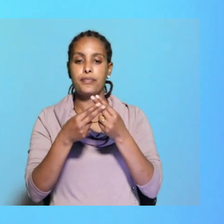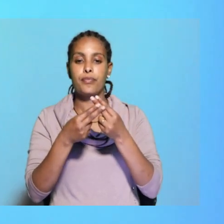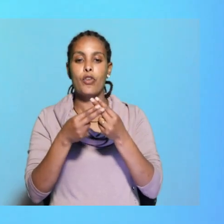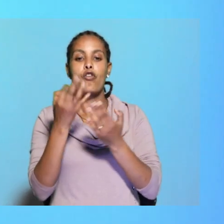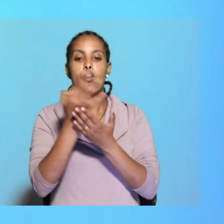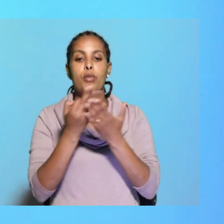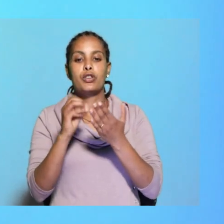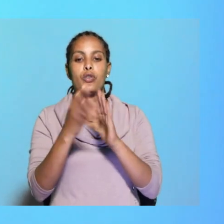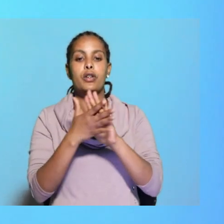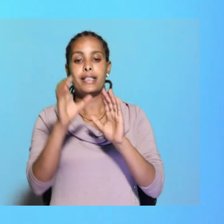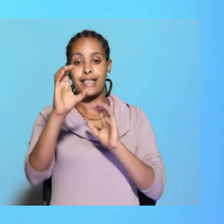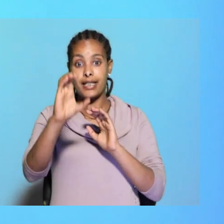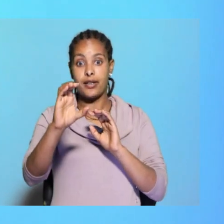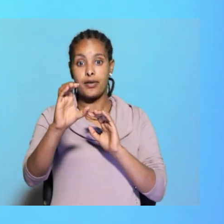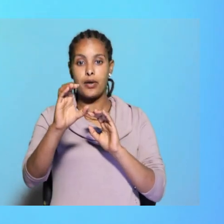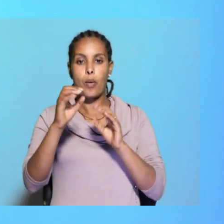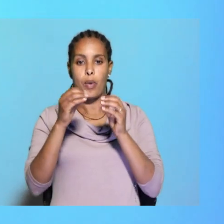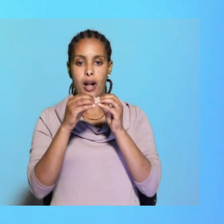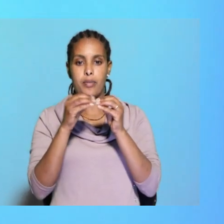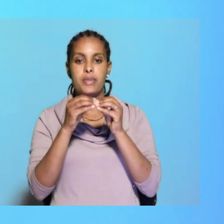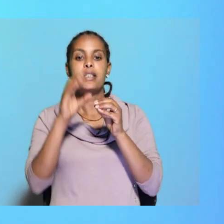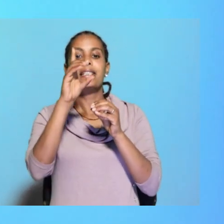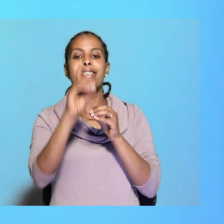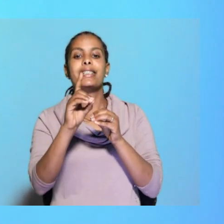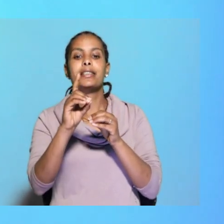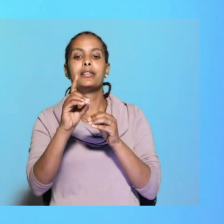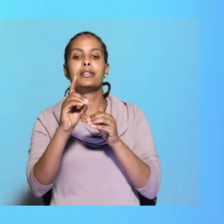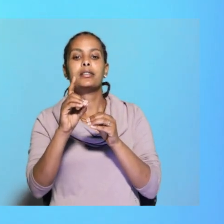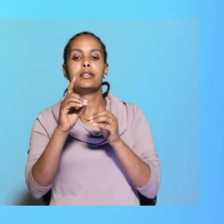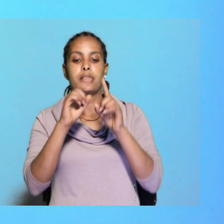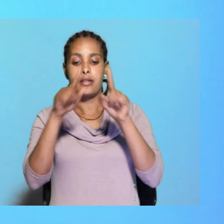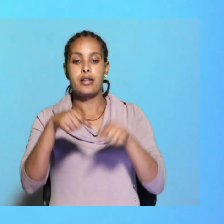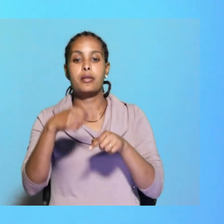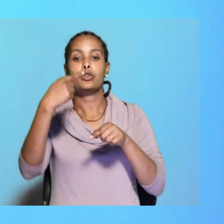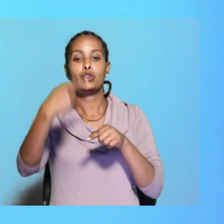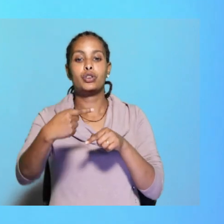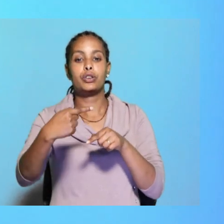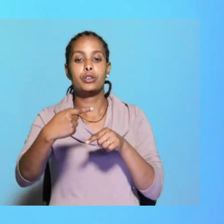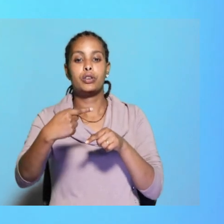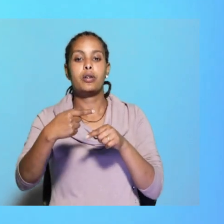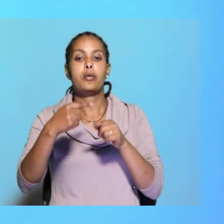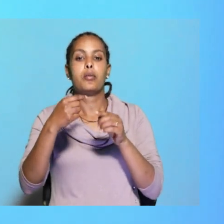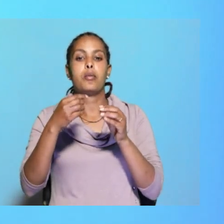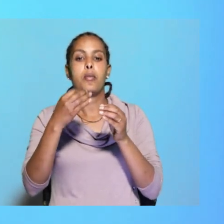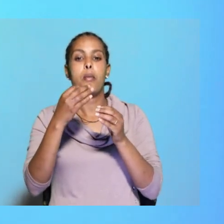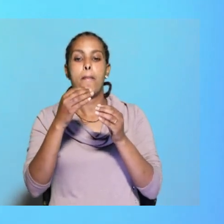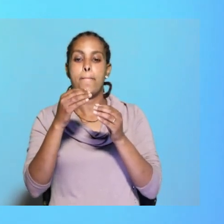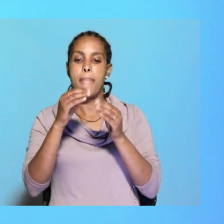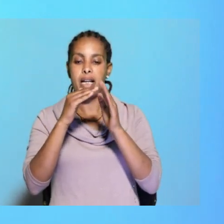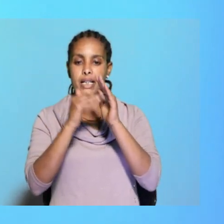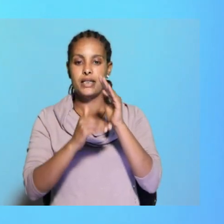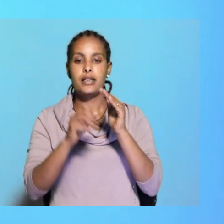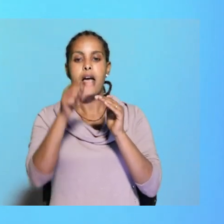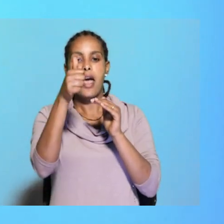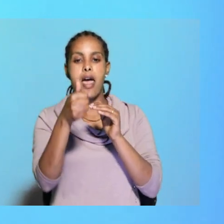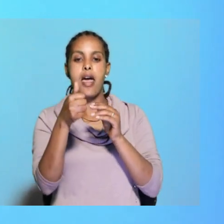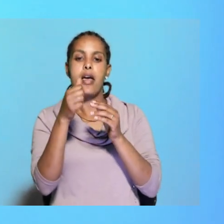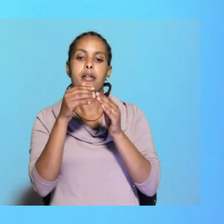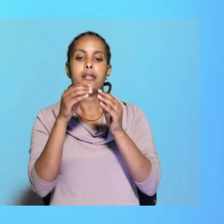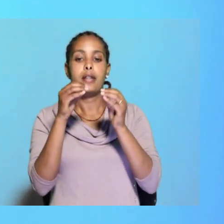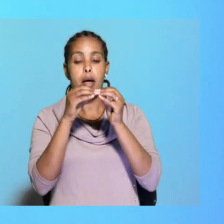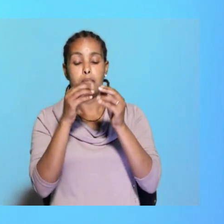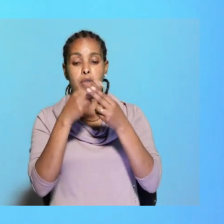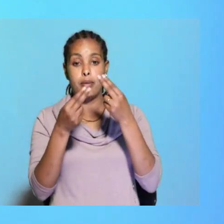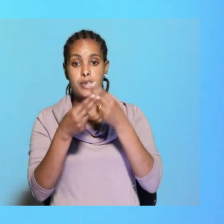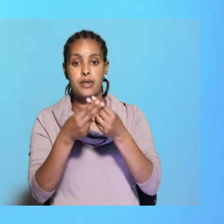formation of C plus D times delta G naught formation of D minus A times delta